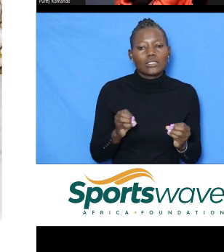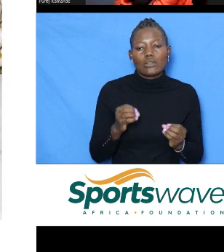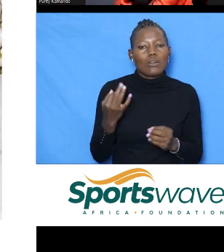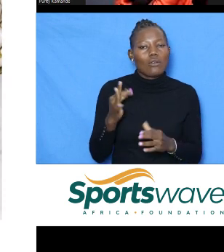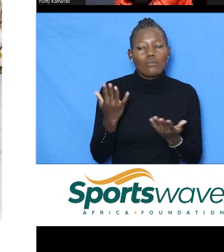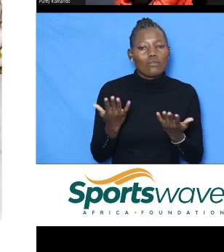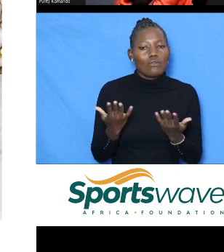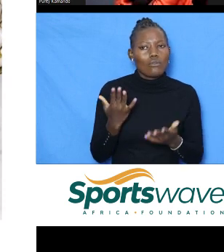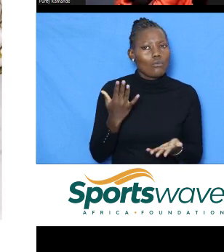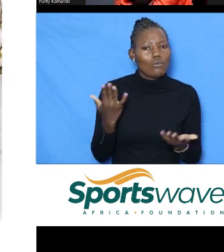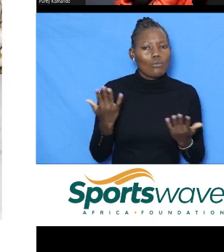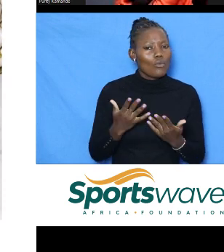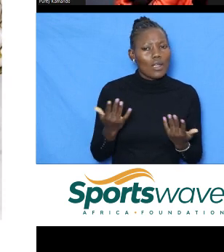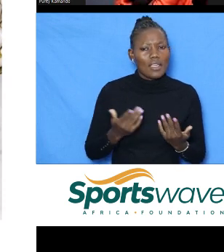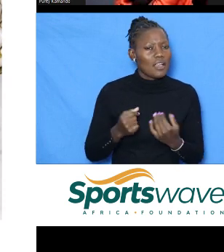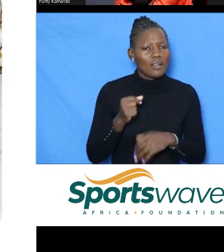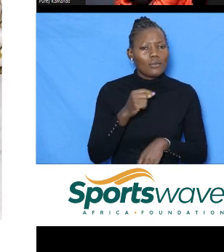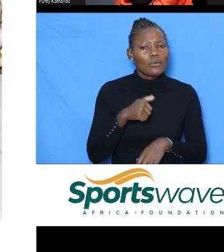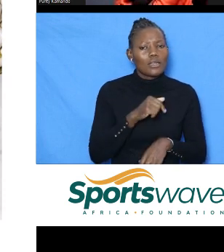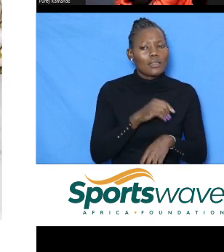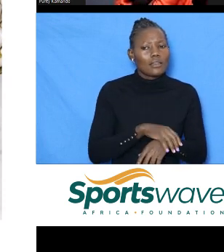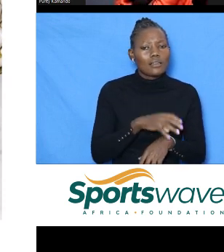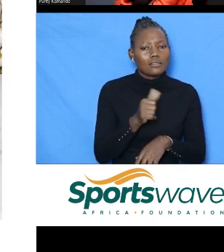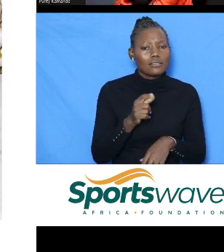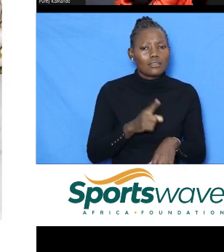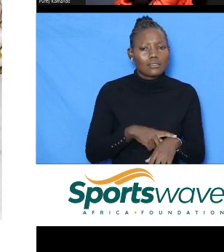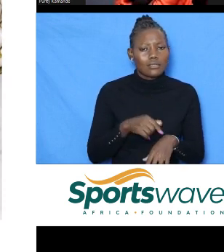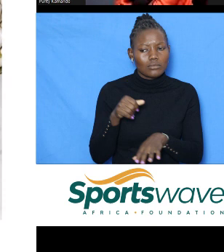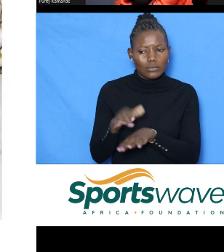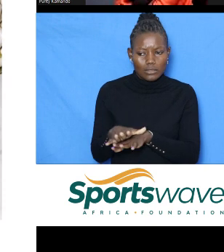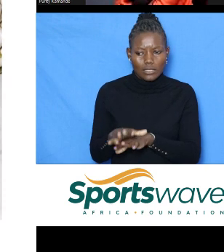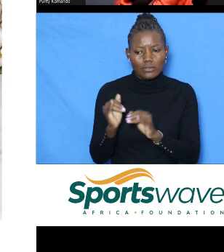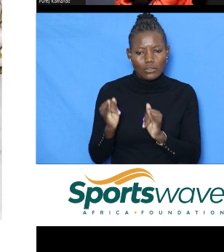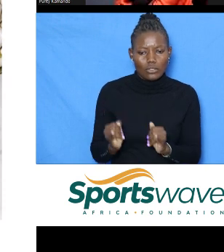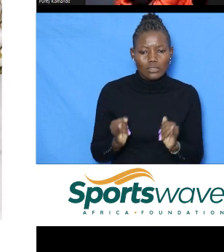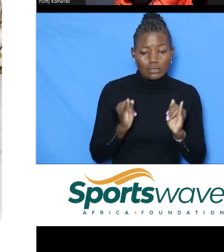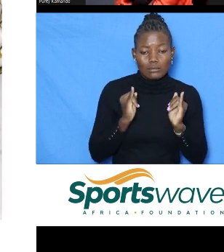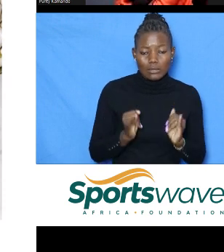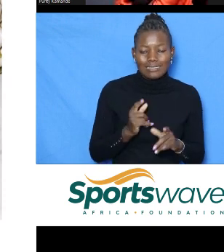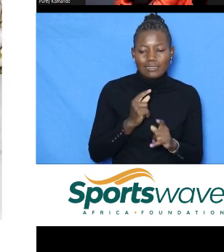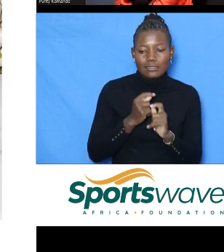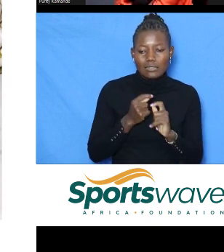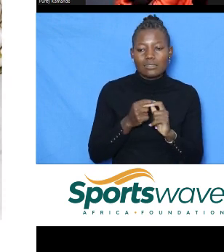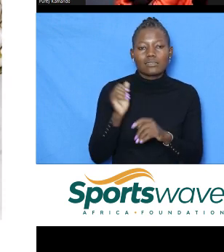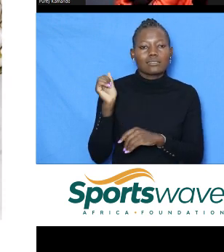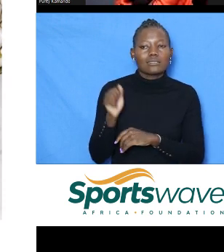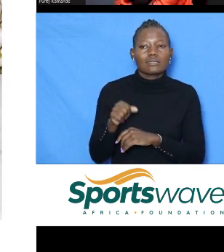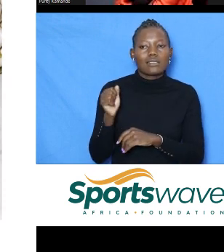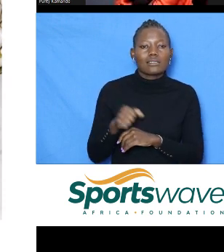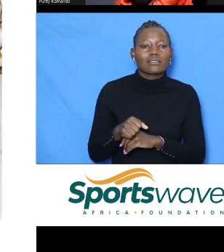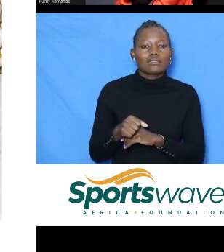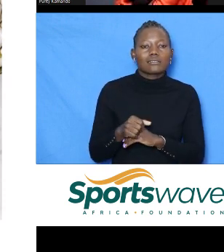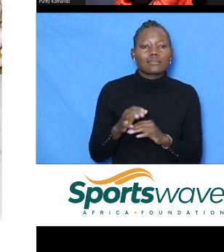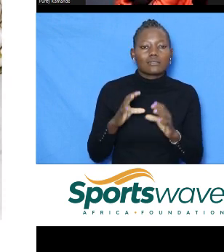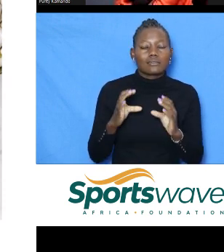they're coming from, then we usually sometimes you have to be sent for independent testing. Yes,